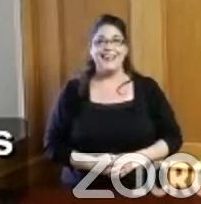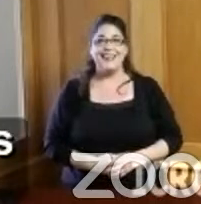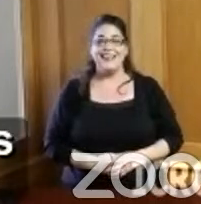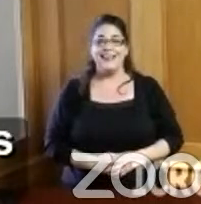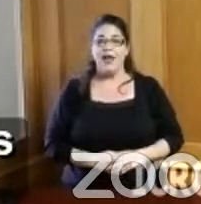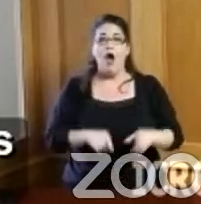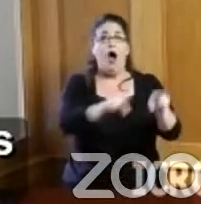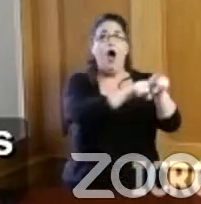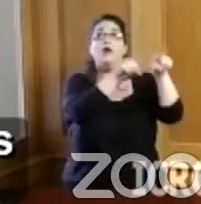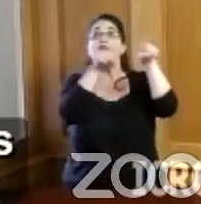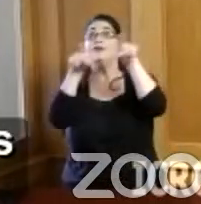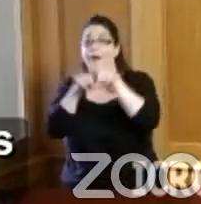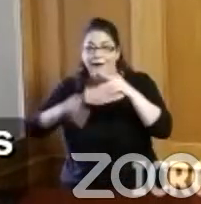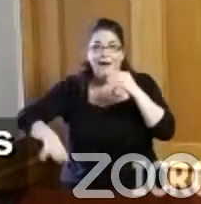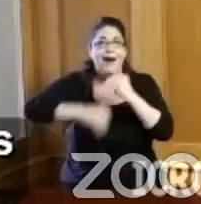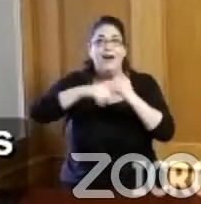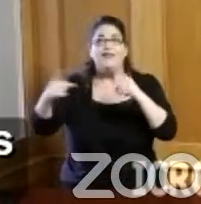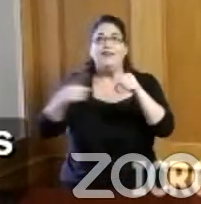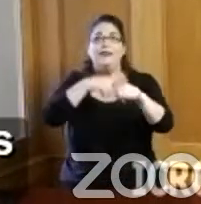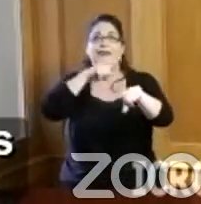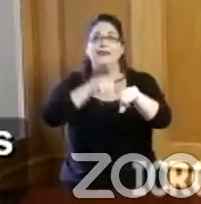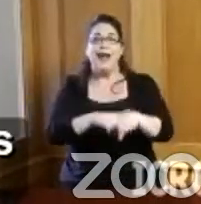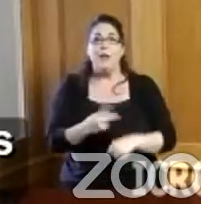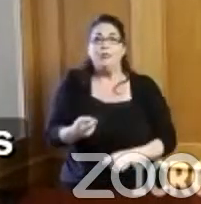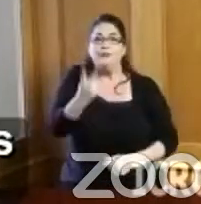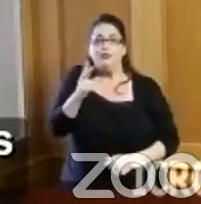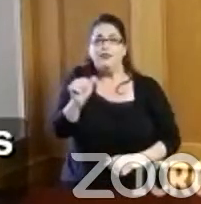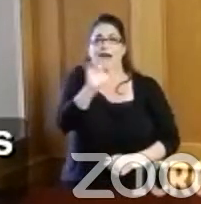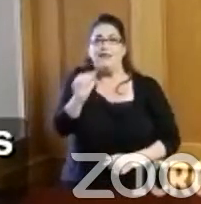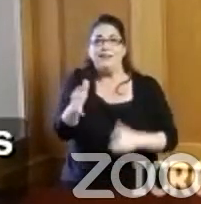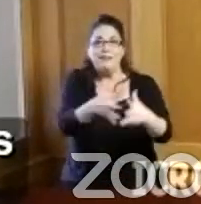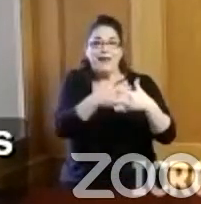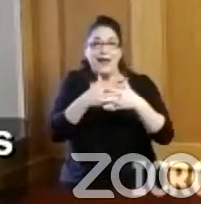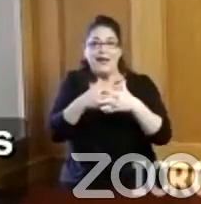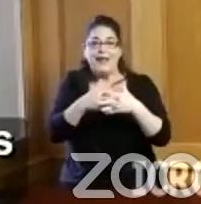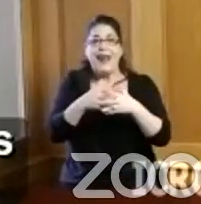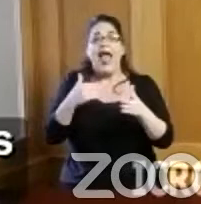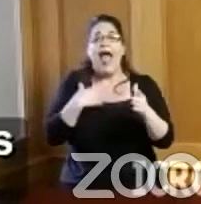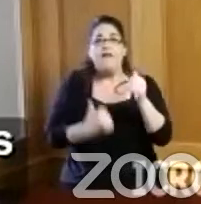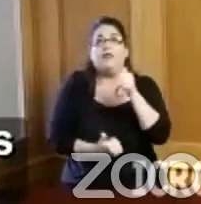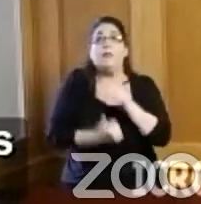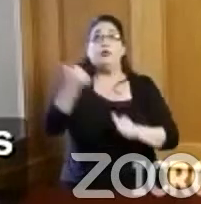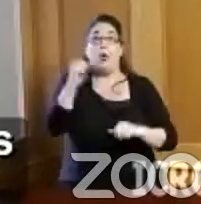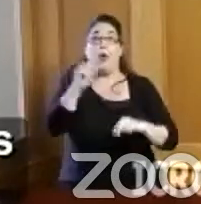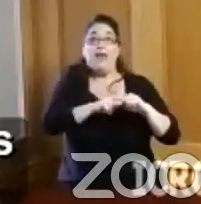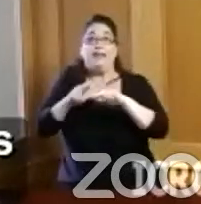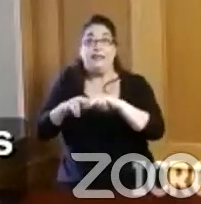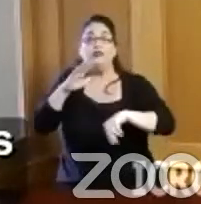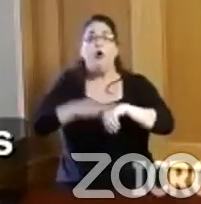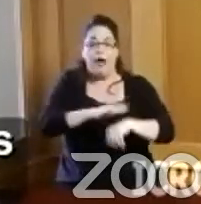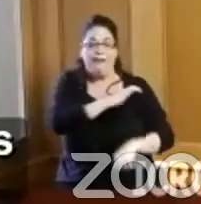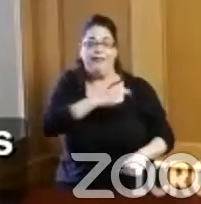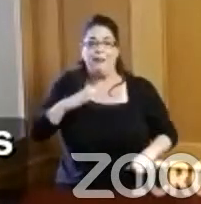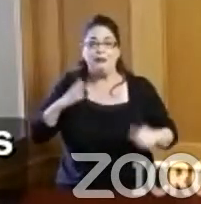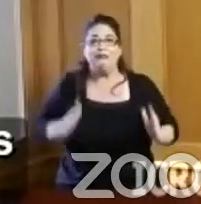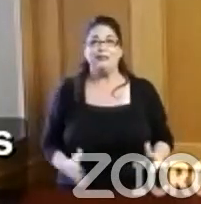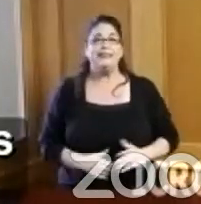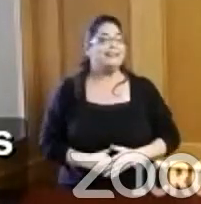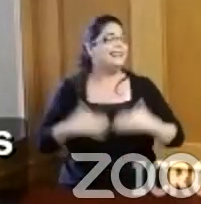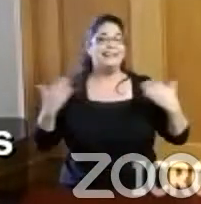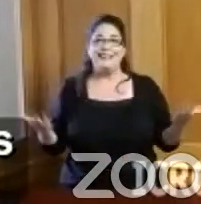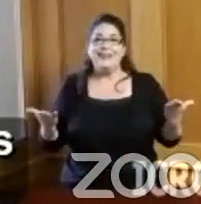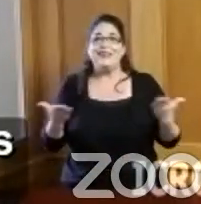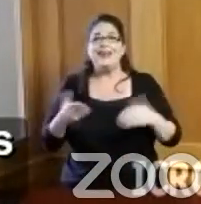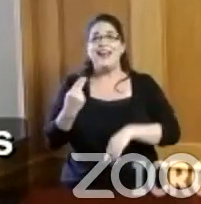And this is also the first time that two African Americans have had the majority of the seats on the commission.